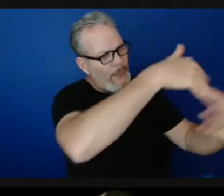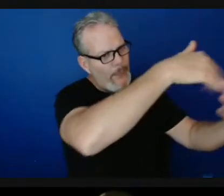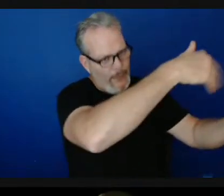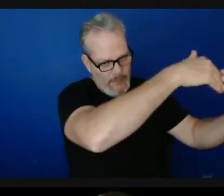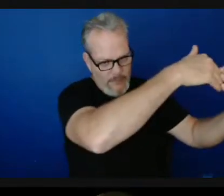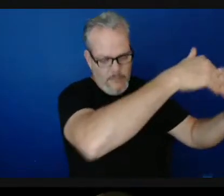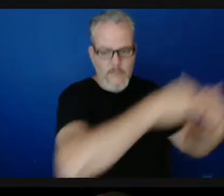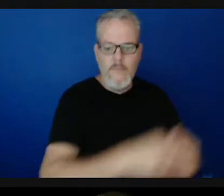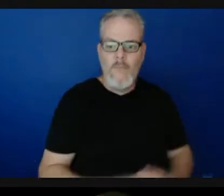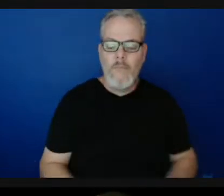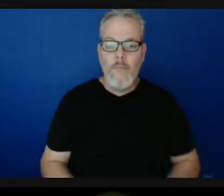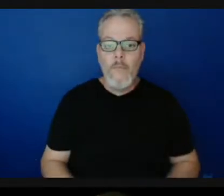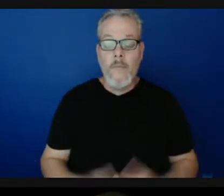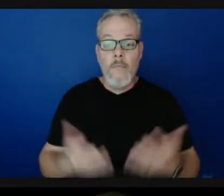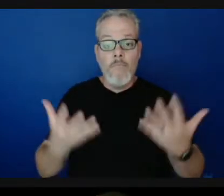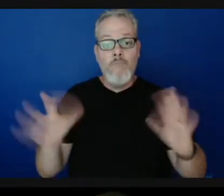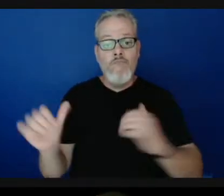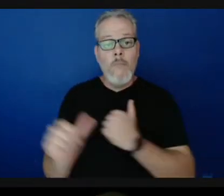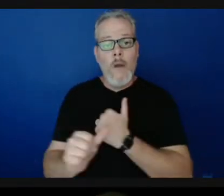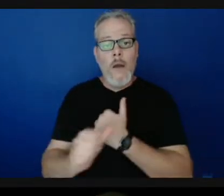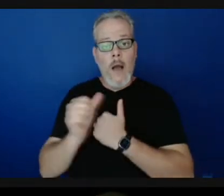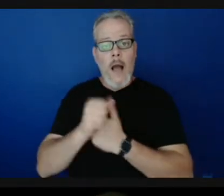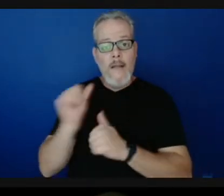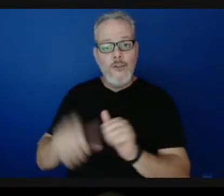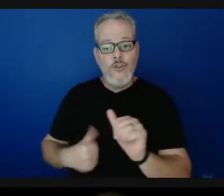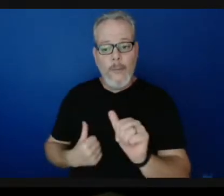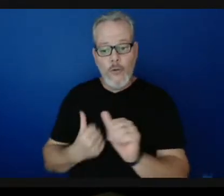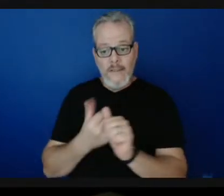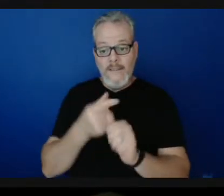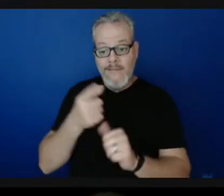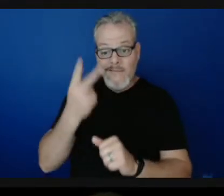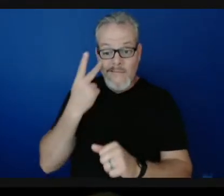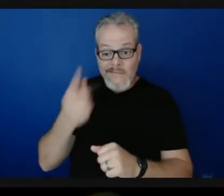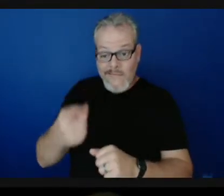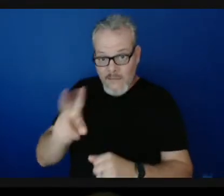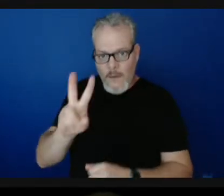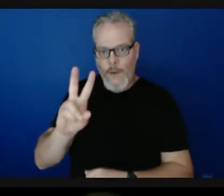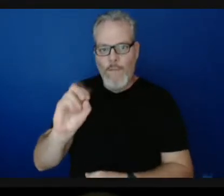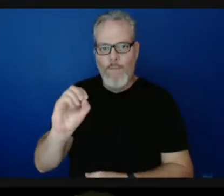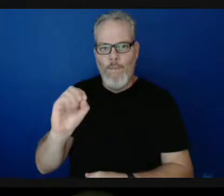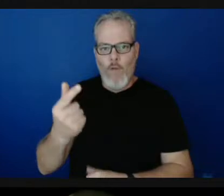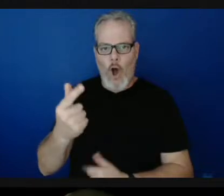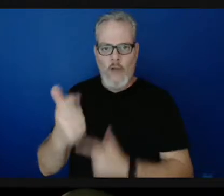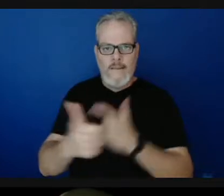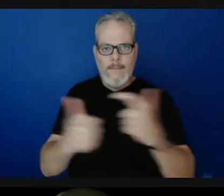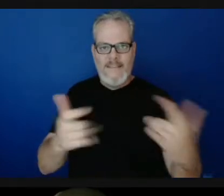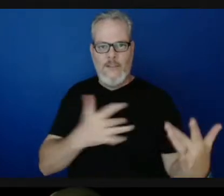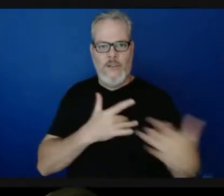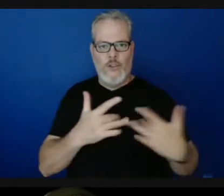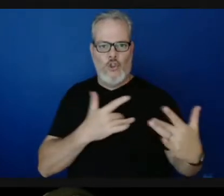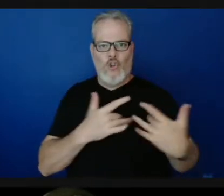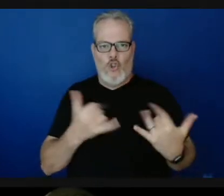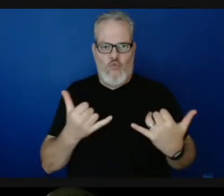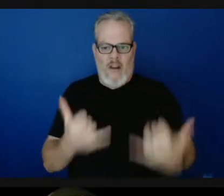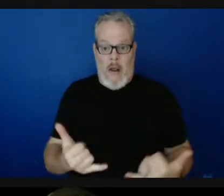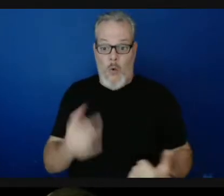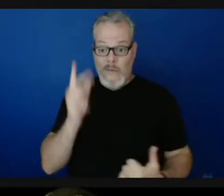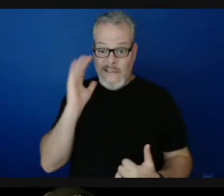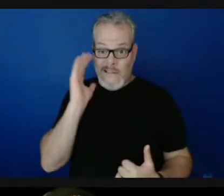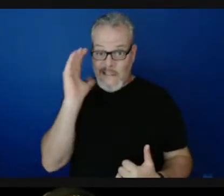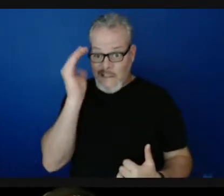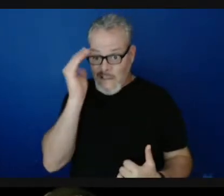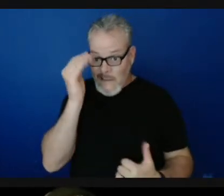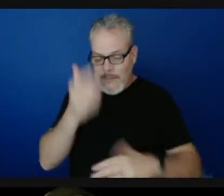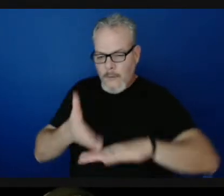So that's the hazard summary. It's really the VOG is the biggest concern right now. And it does look like it's improving given